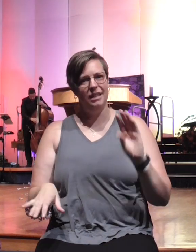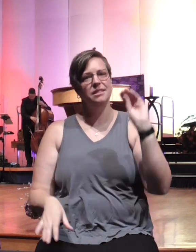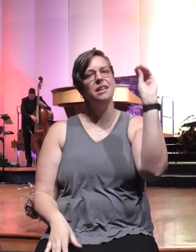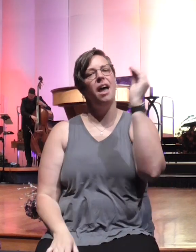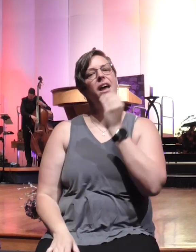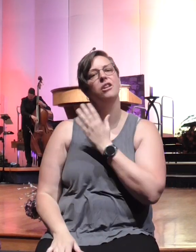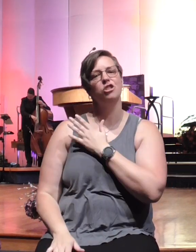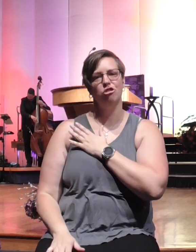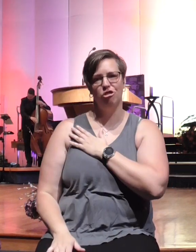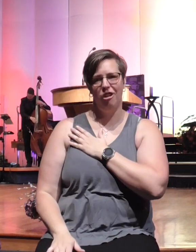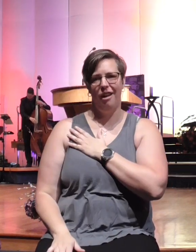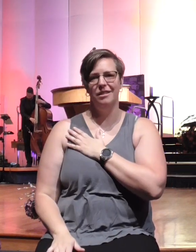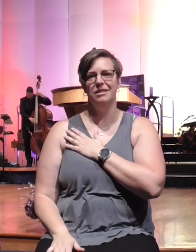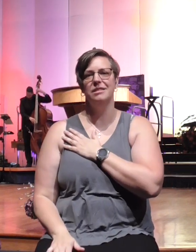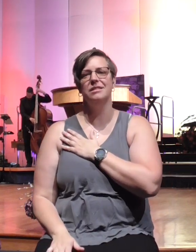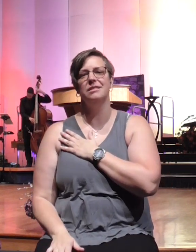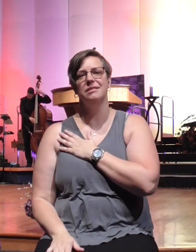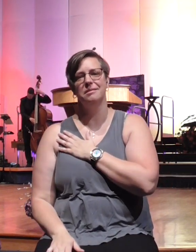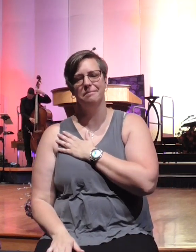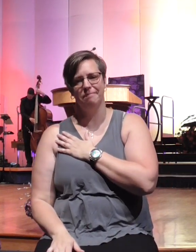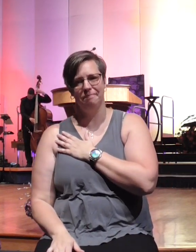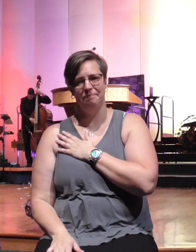grace.